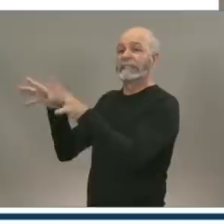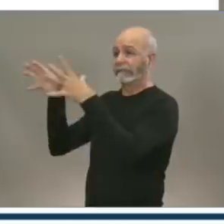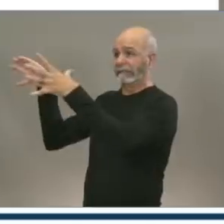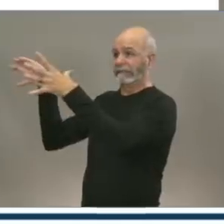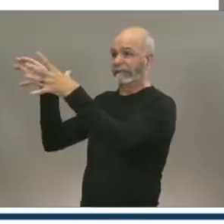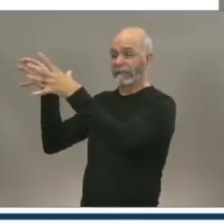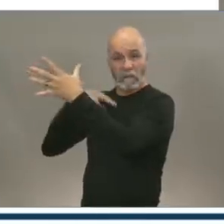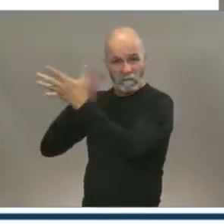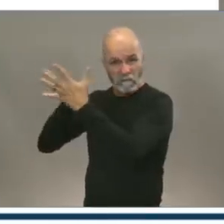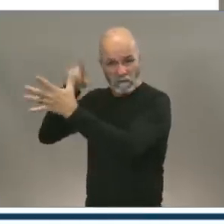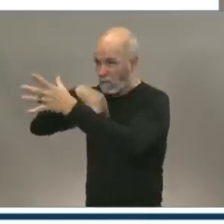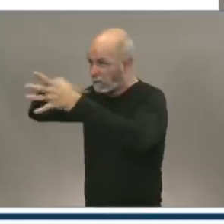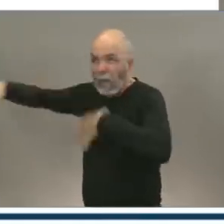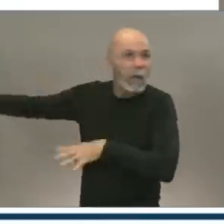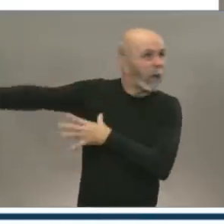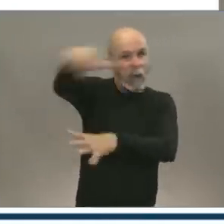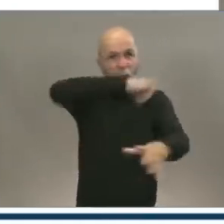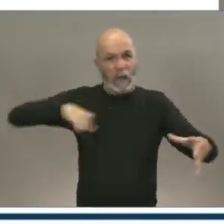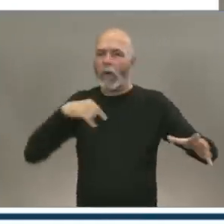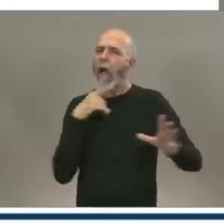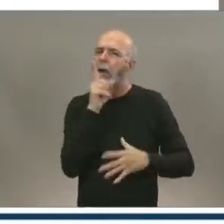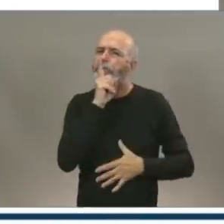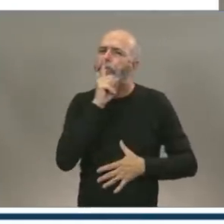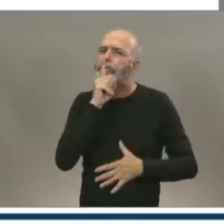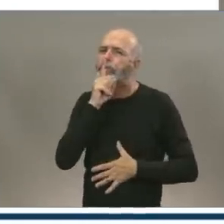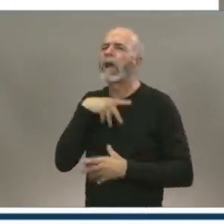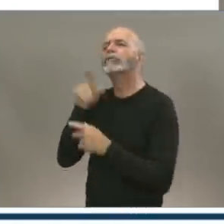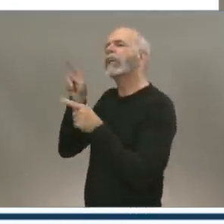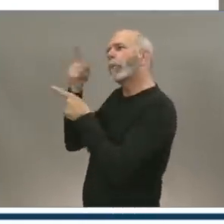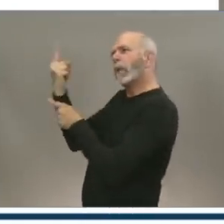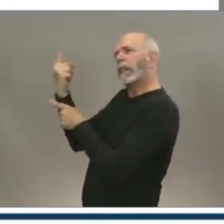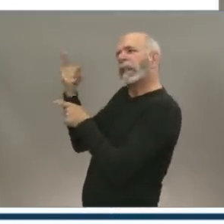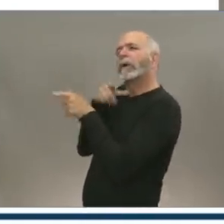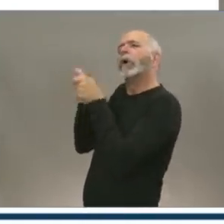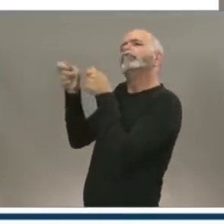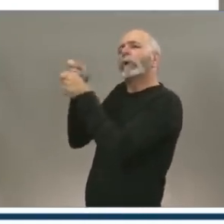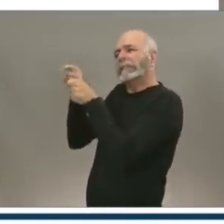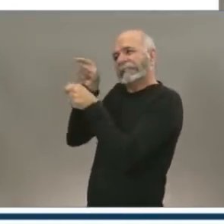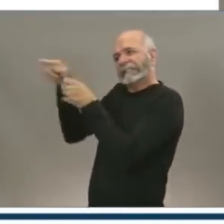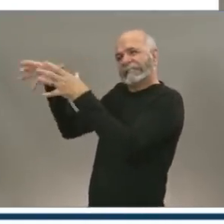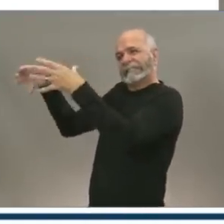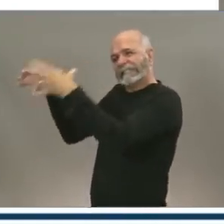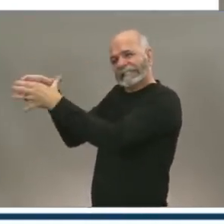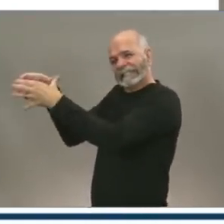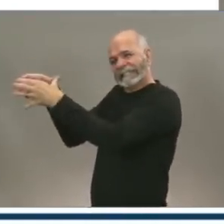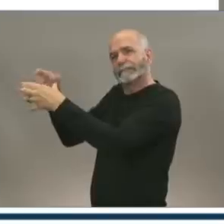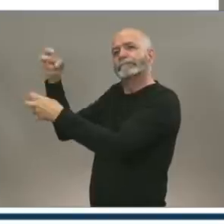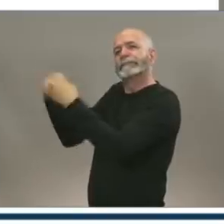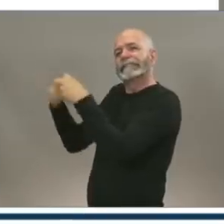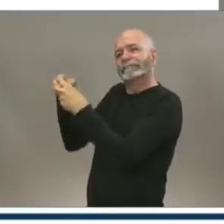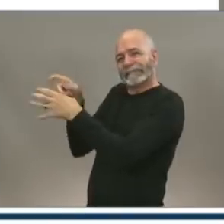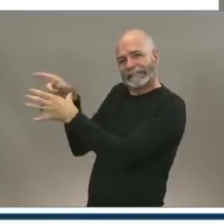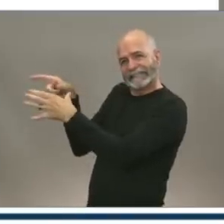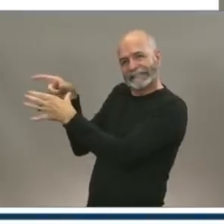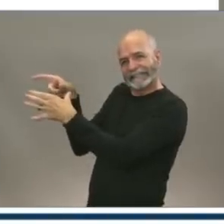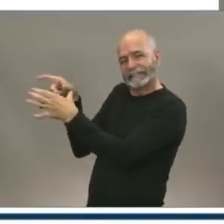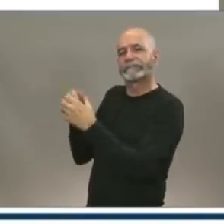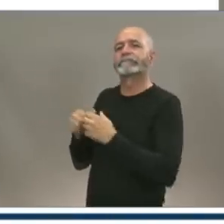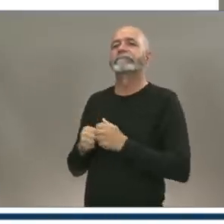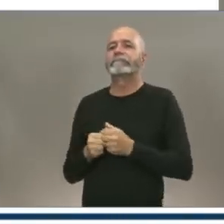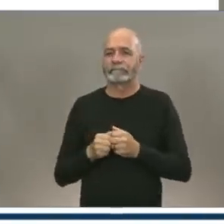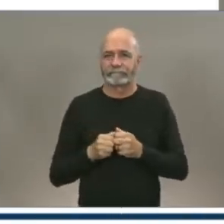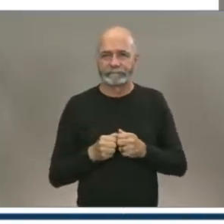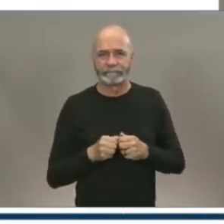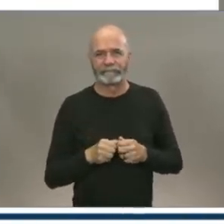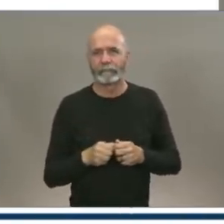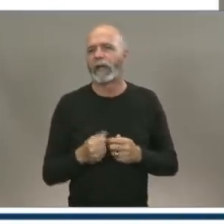faith community with the same brush, because the epidemiology does not justify that taking a broad brush